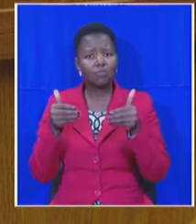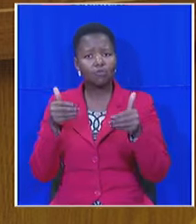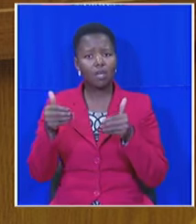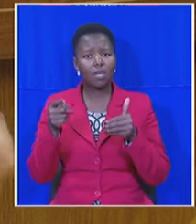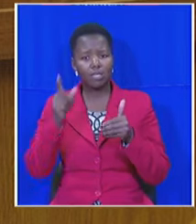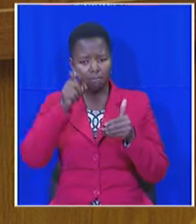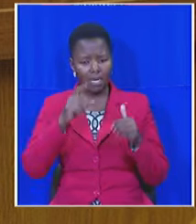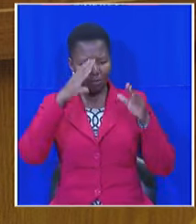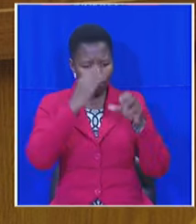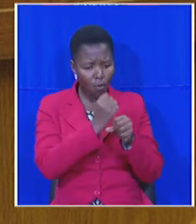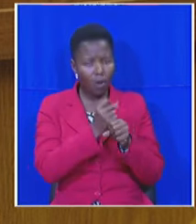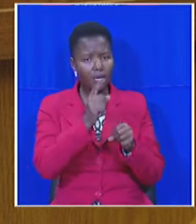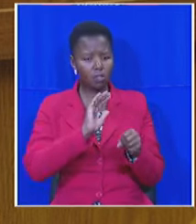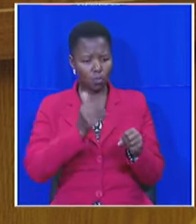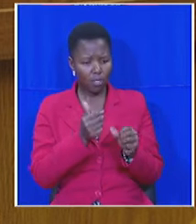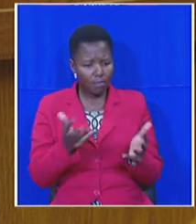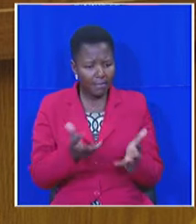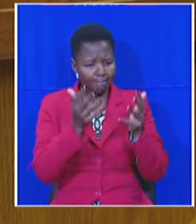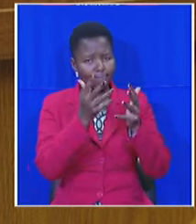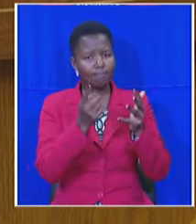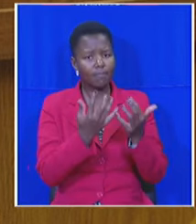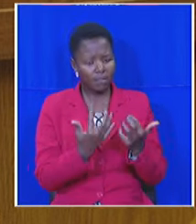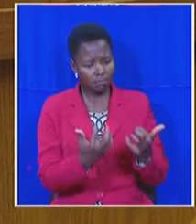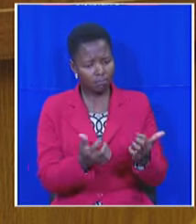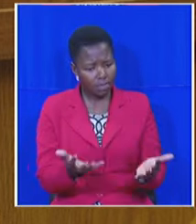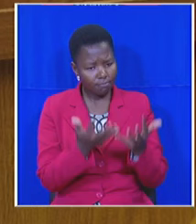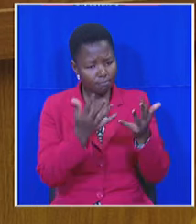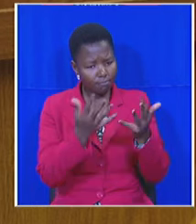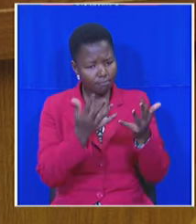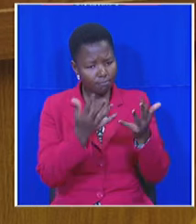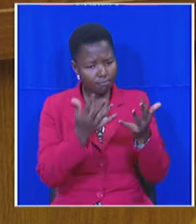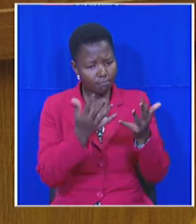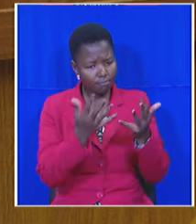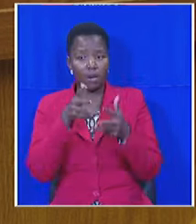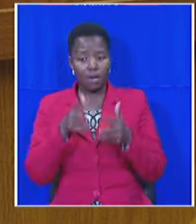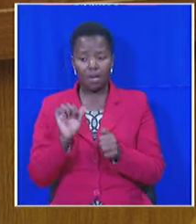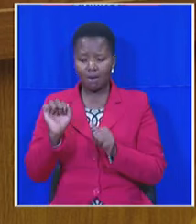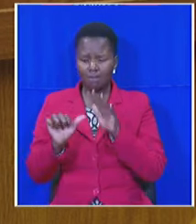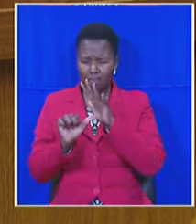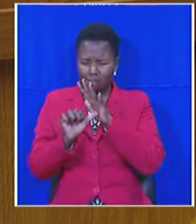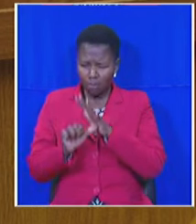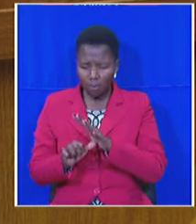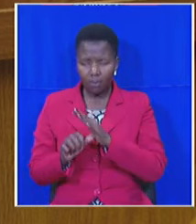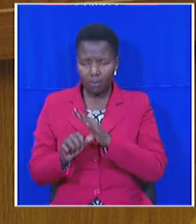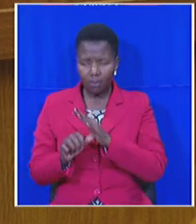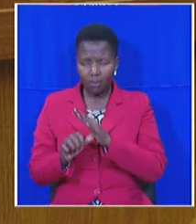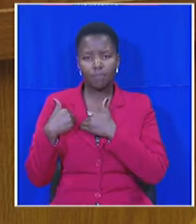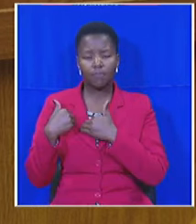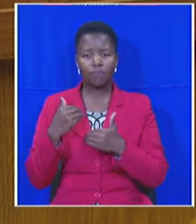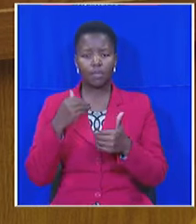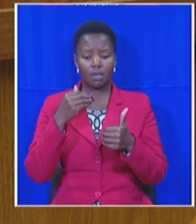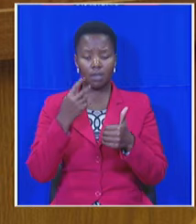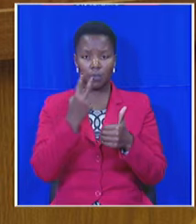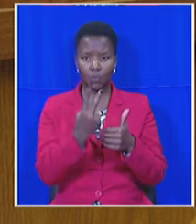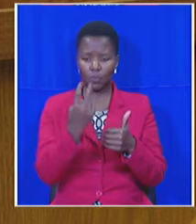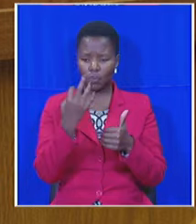improving the plight of women at grassroots level. As a result, the core mandates of programs 2 and 3 are neglected.